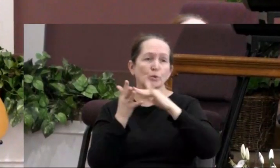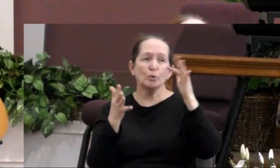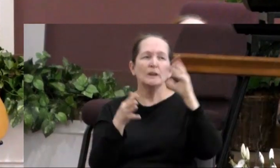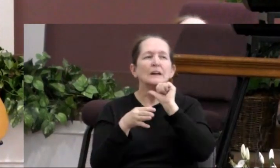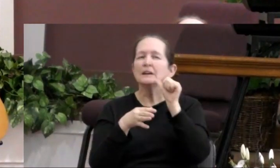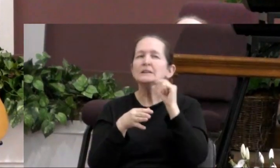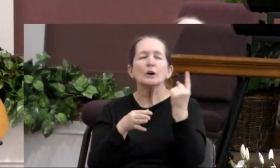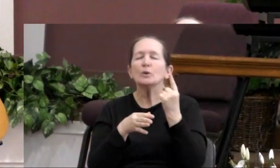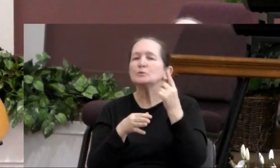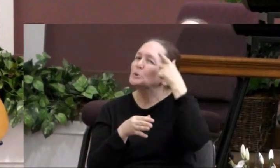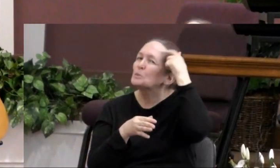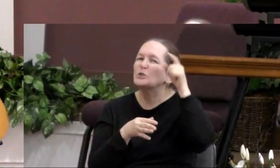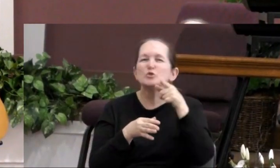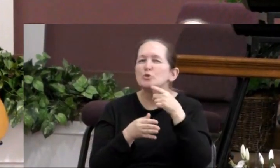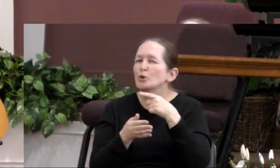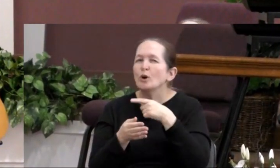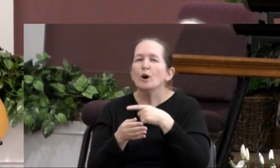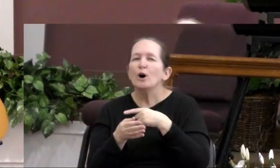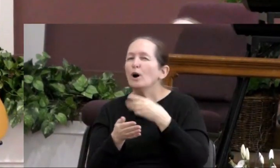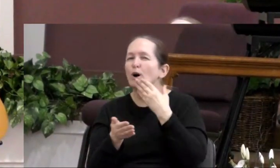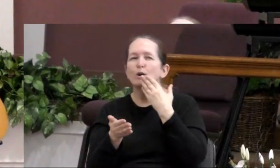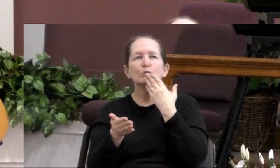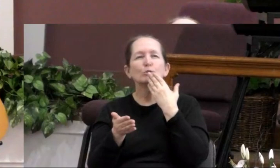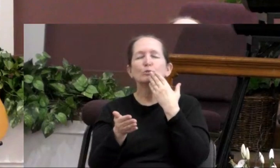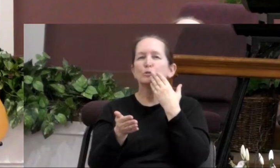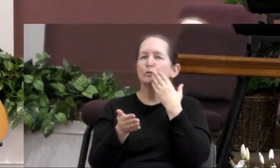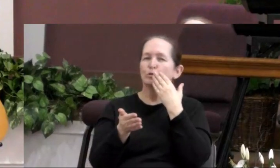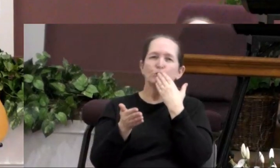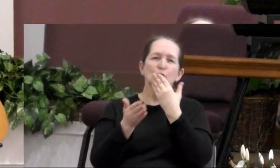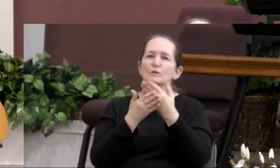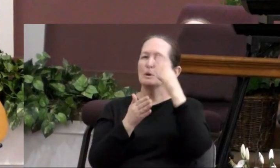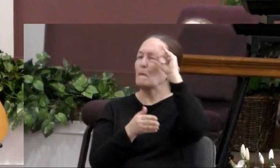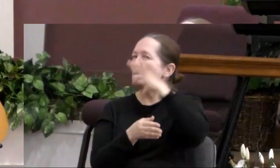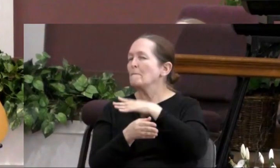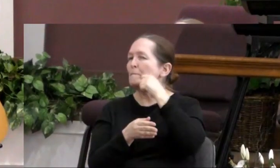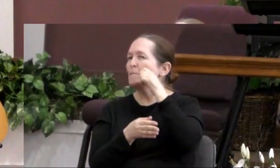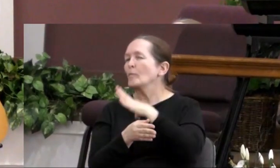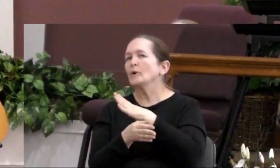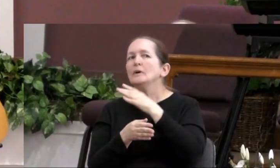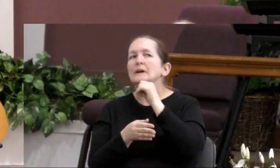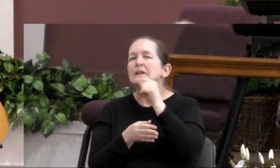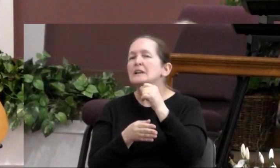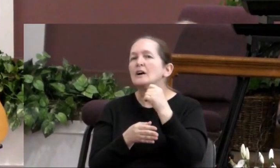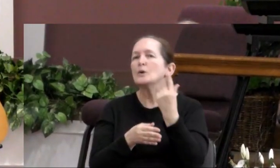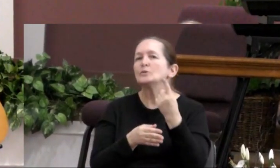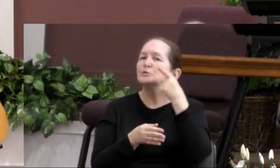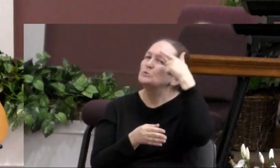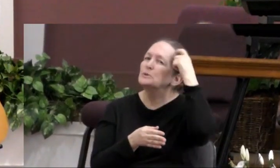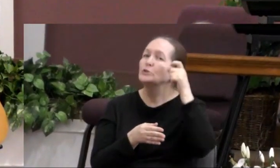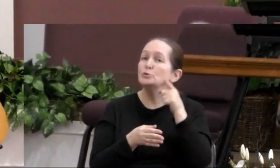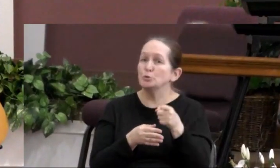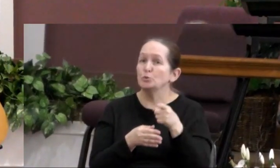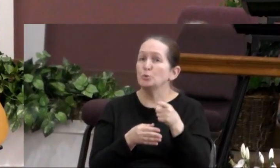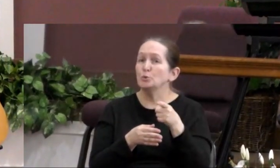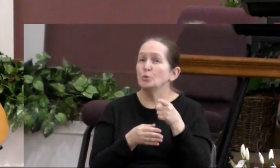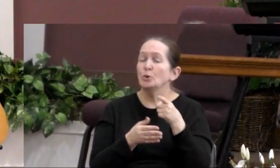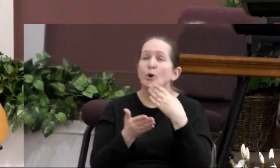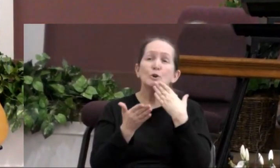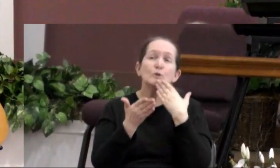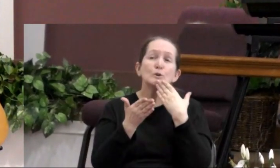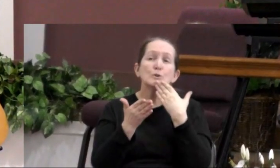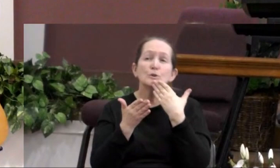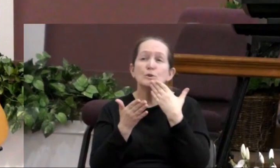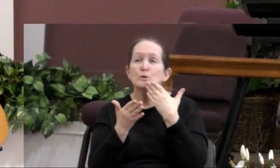Not just because you're a good guy or a good gal. Not just because you are good